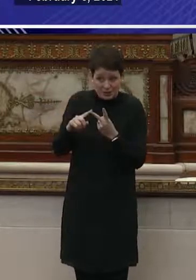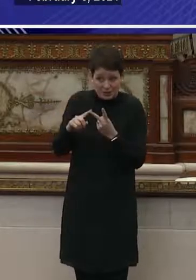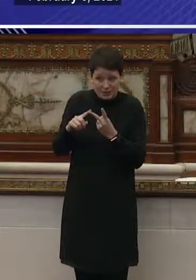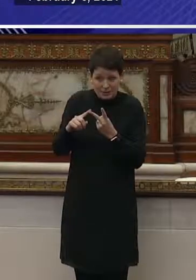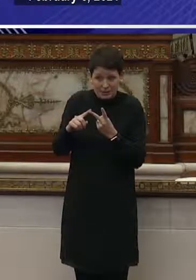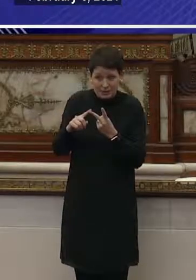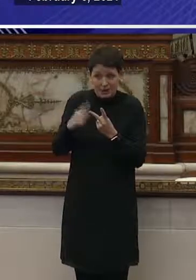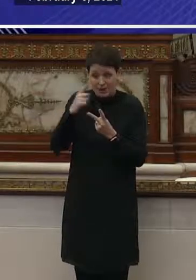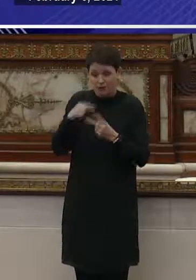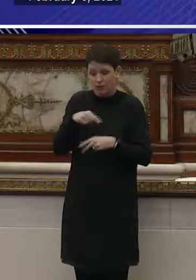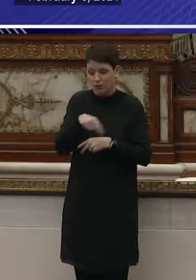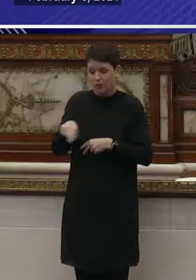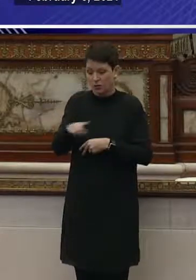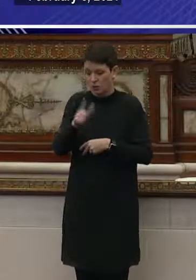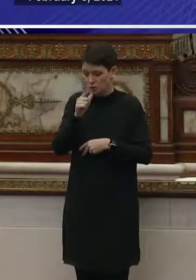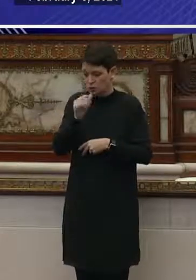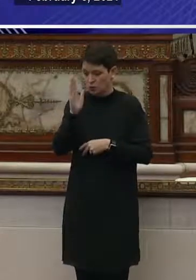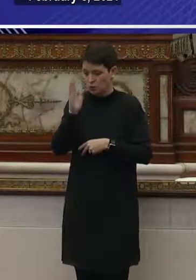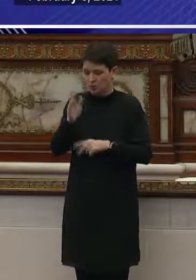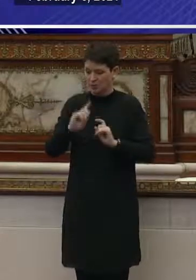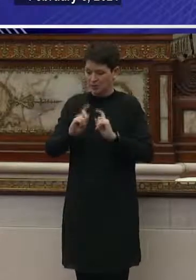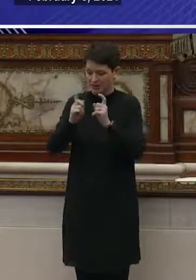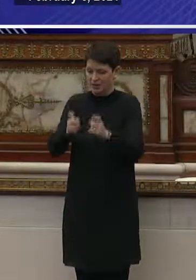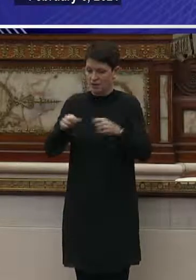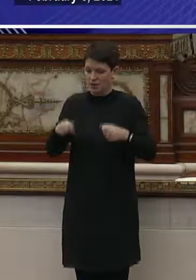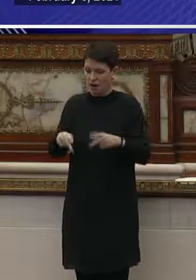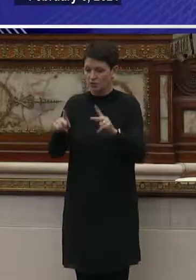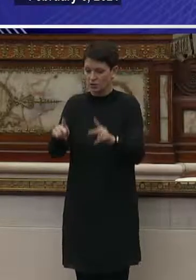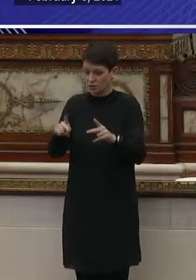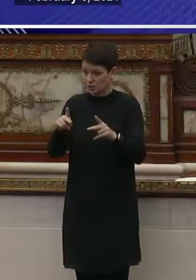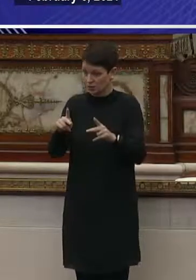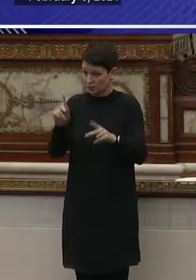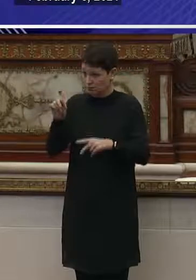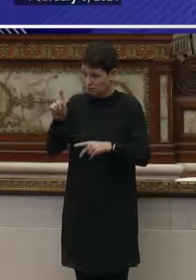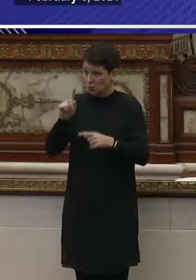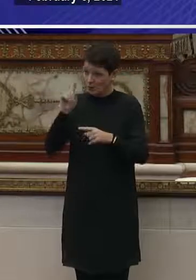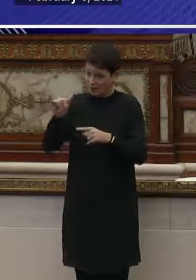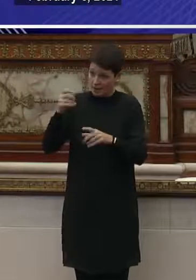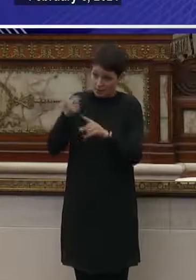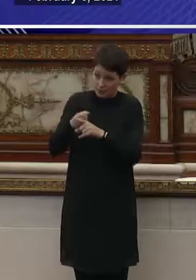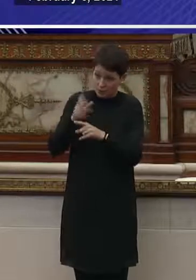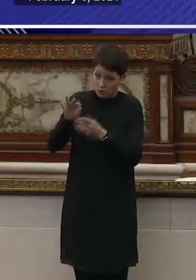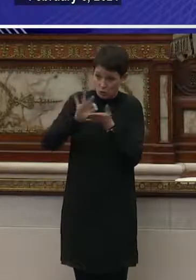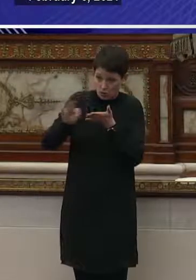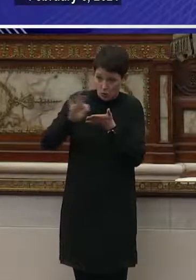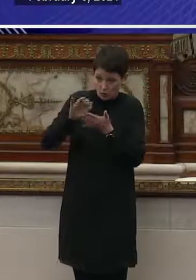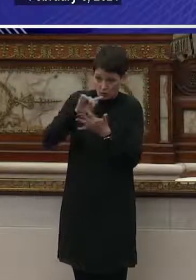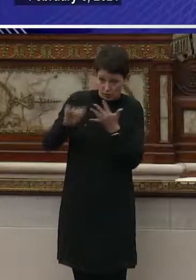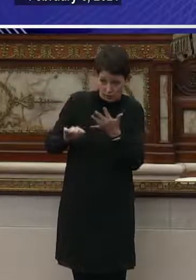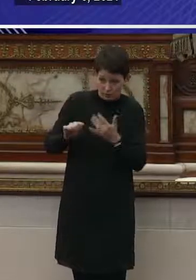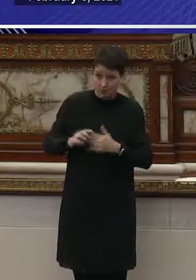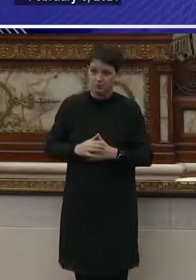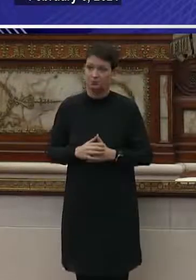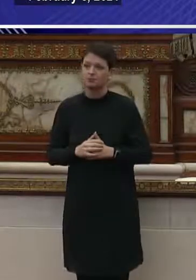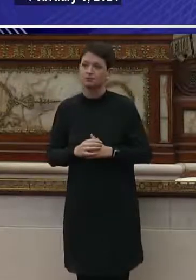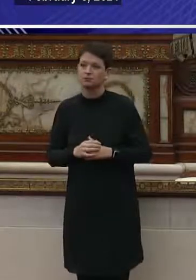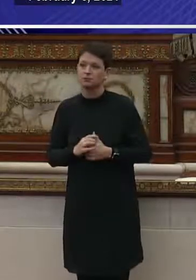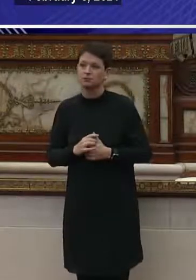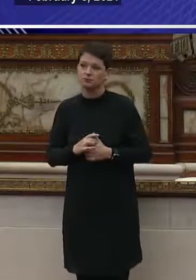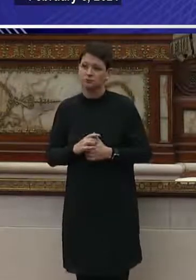for those who will, be awarded the opportunity? Will that play a role in your scoring mechanism?